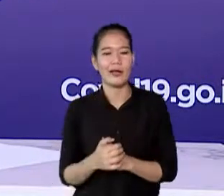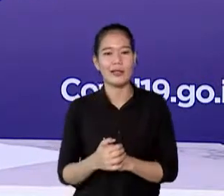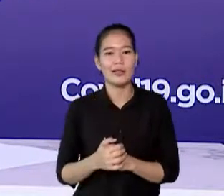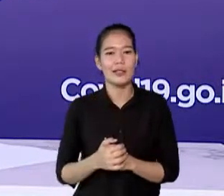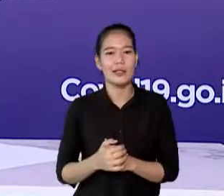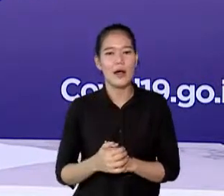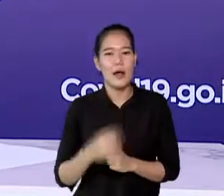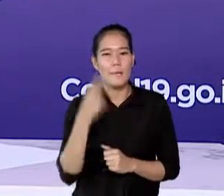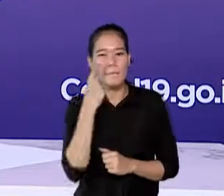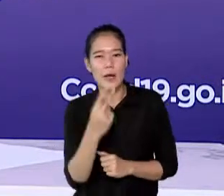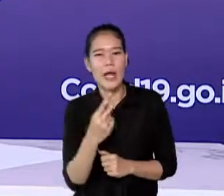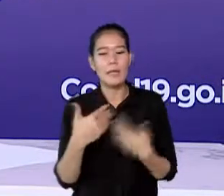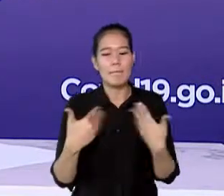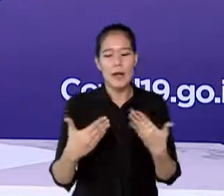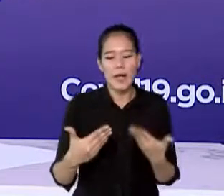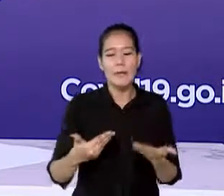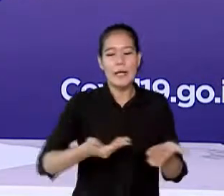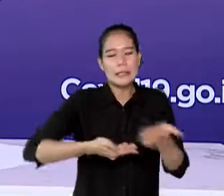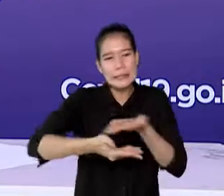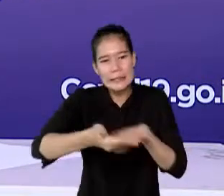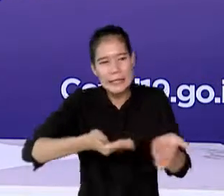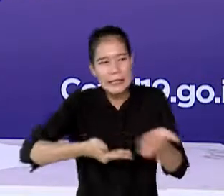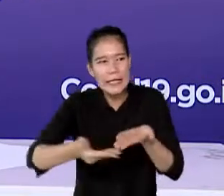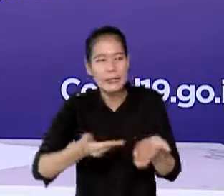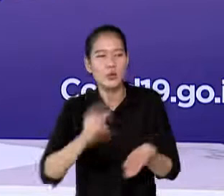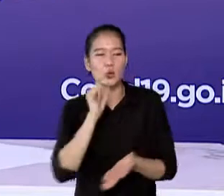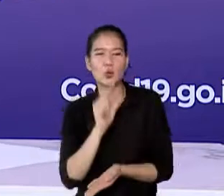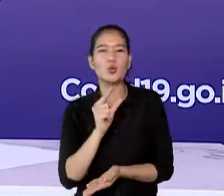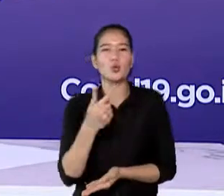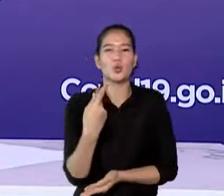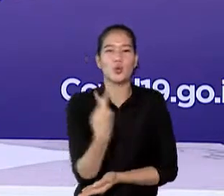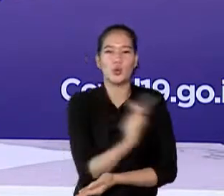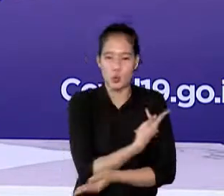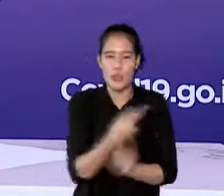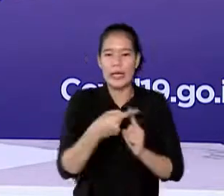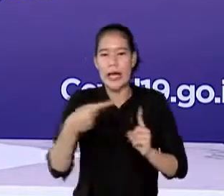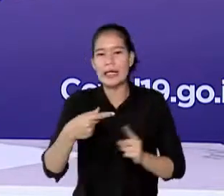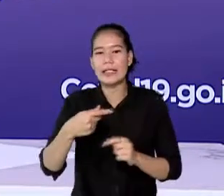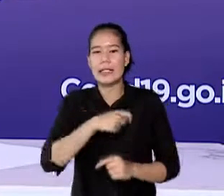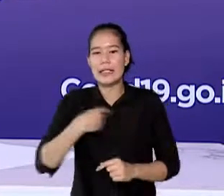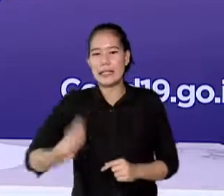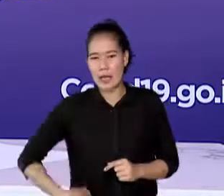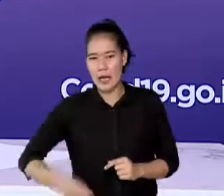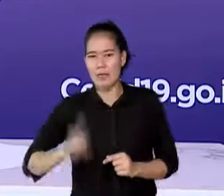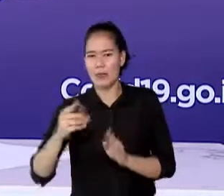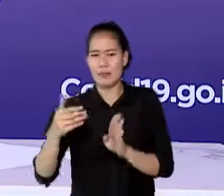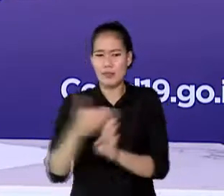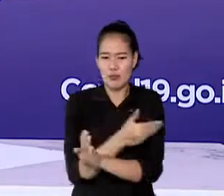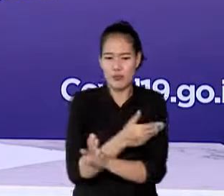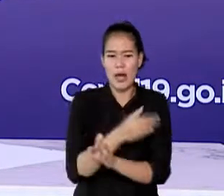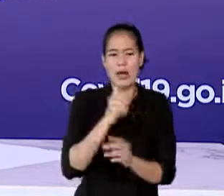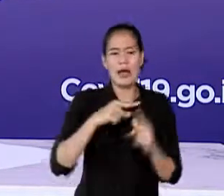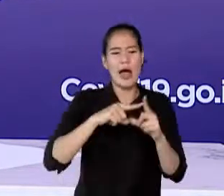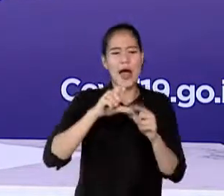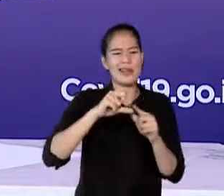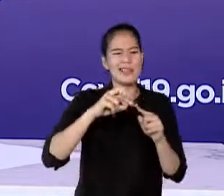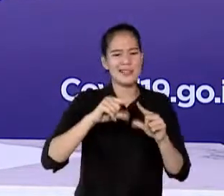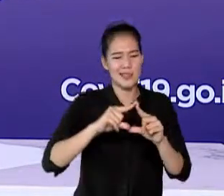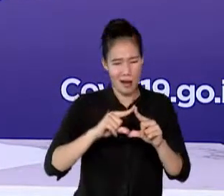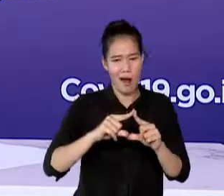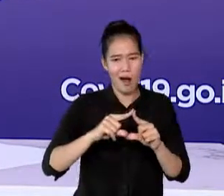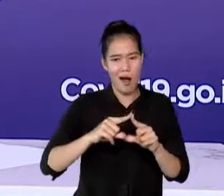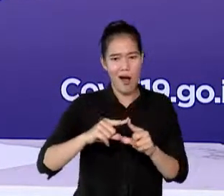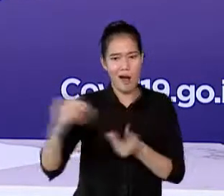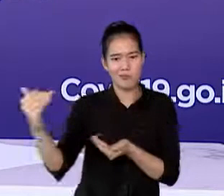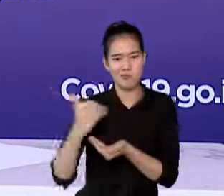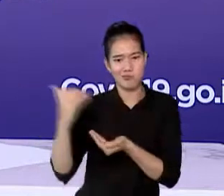how negotiations are going to get additional shots for China after issues over AstraZeneca deliveries.